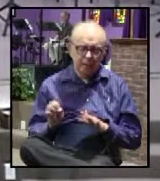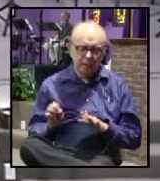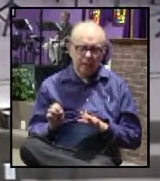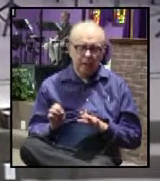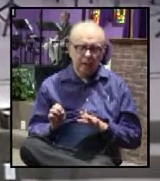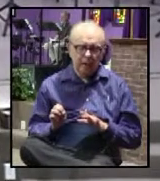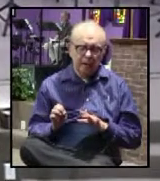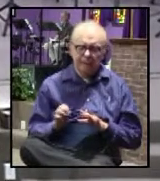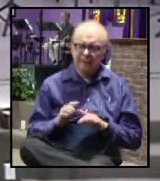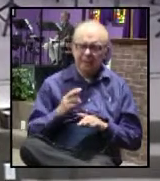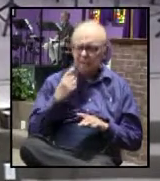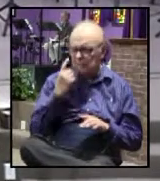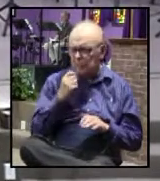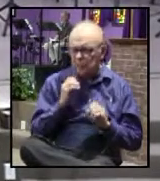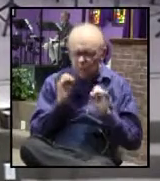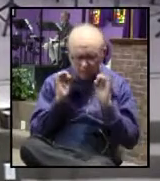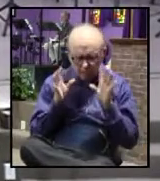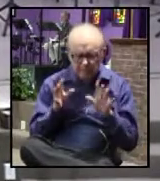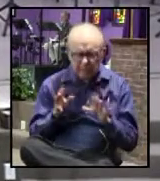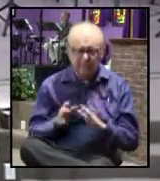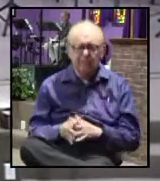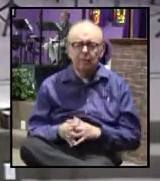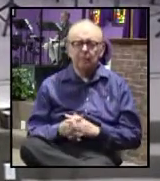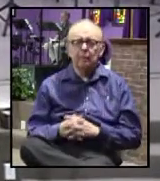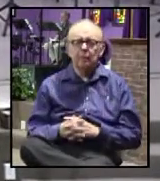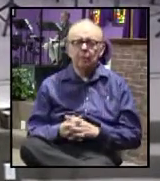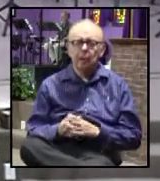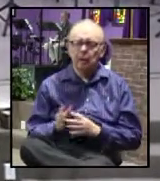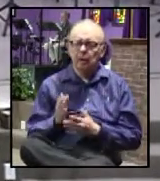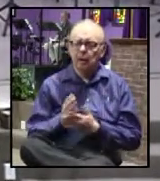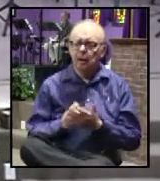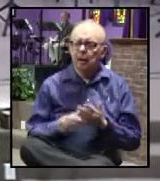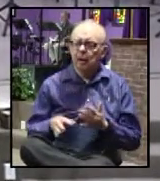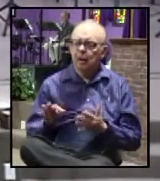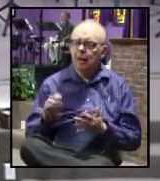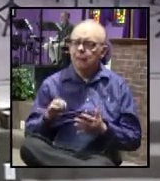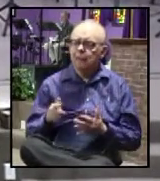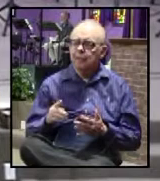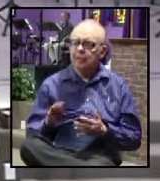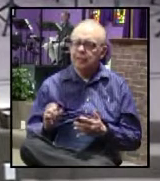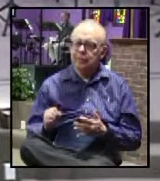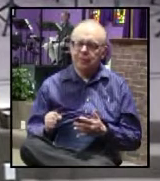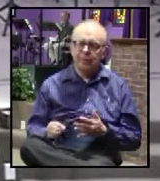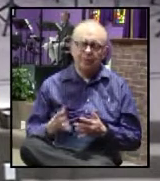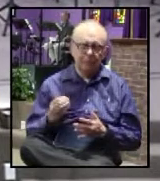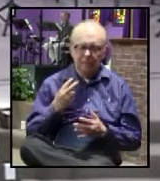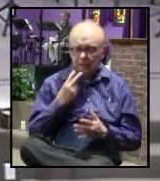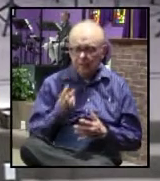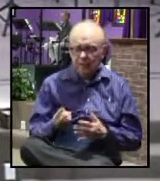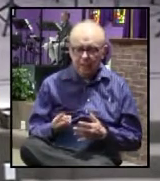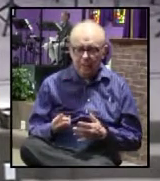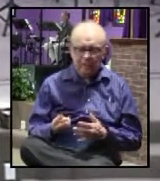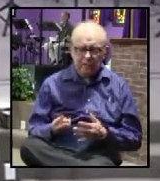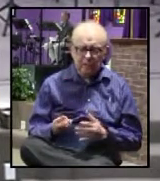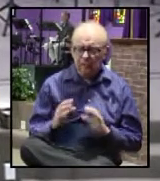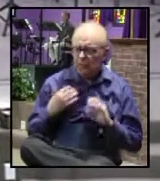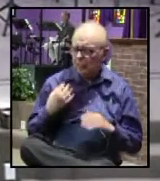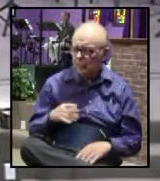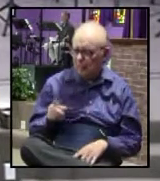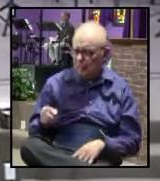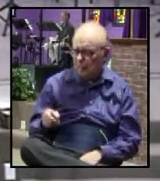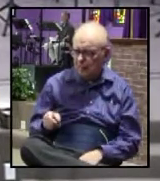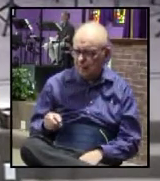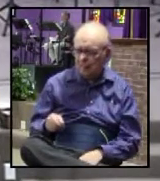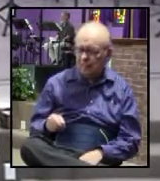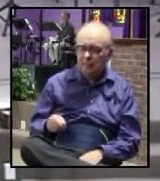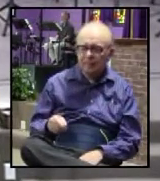toenail growing the other way. You know, they have some sort of fungus growing on it. And you look at that and you go, oh gosh,